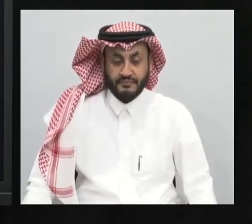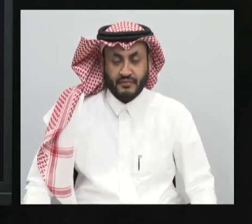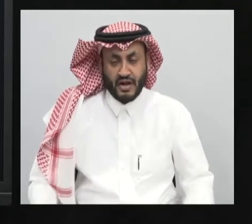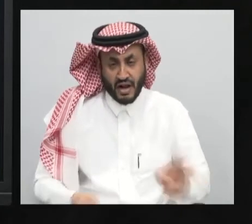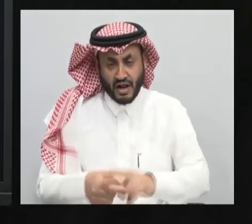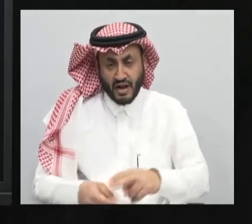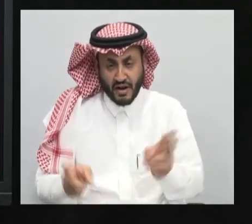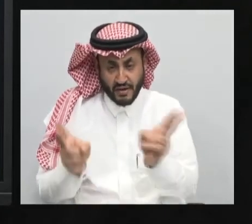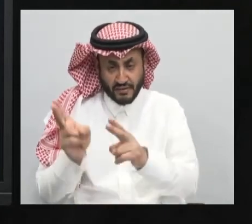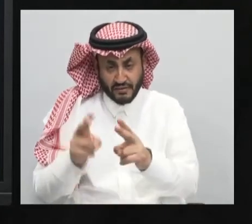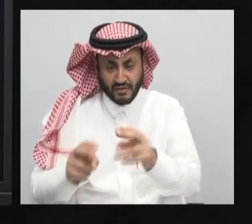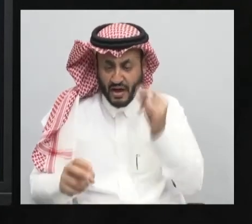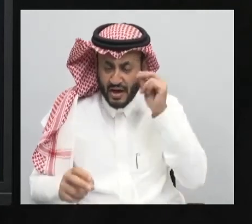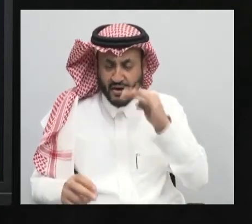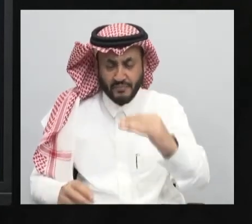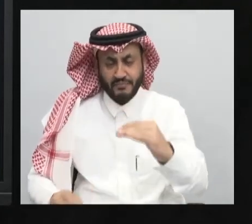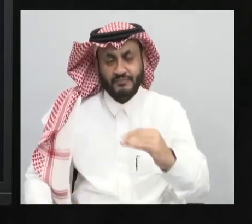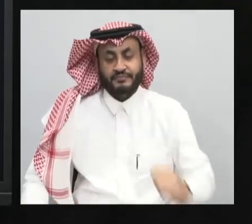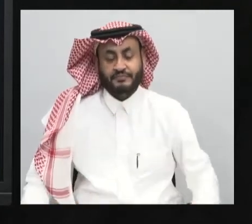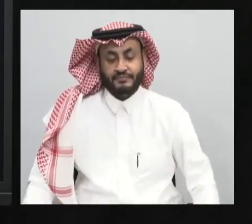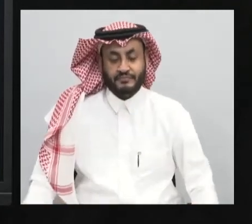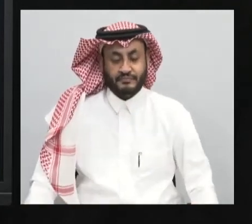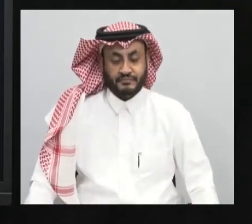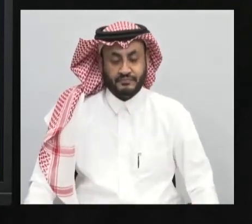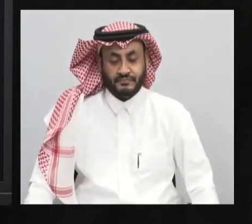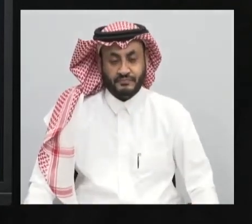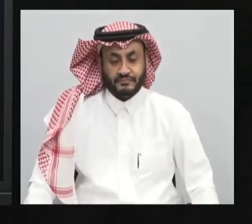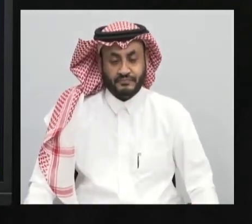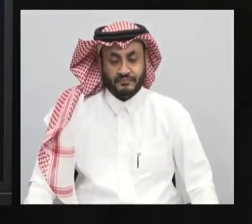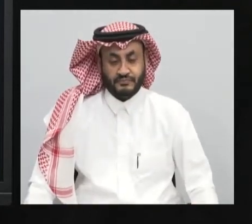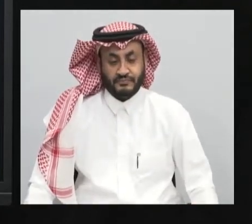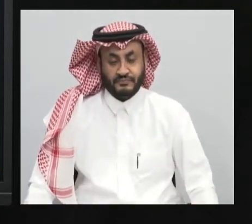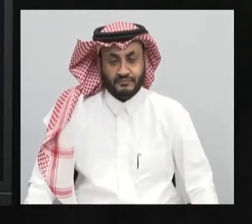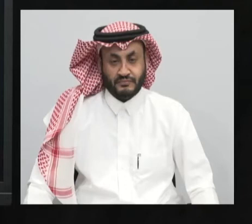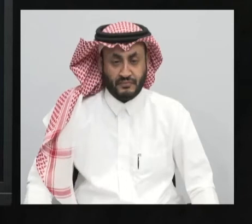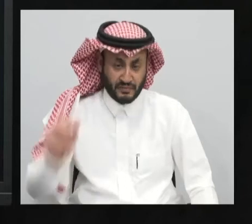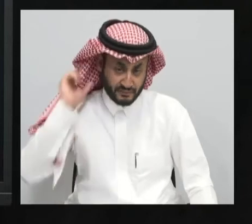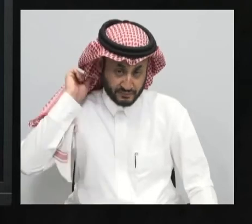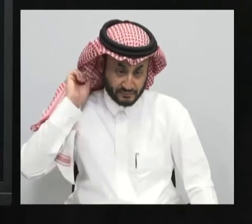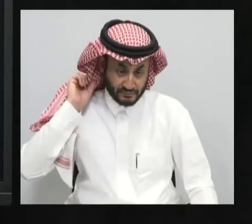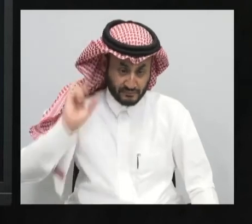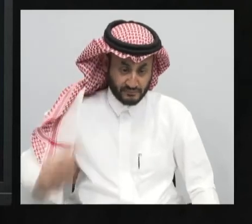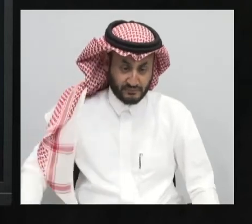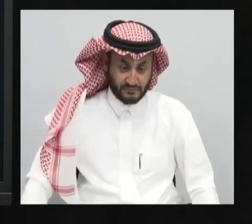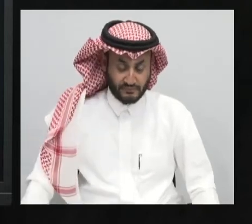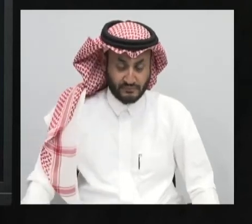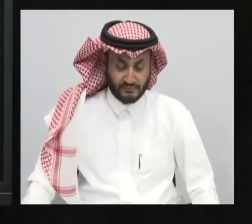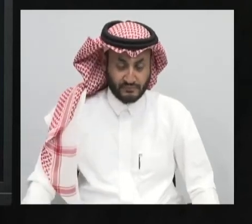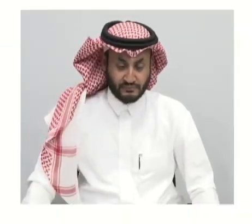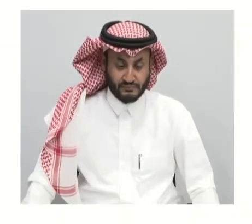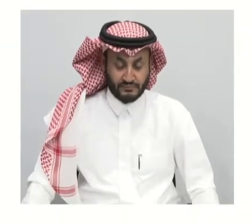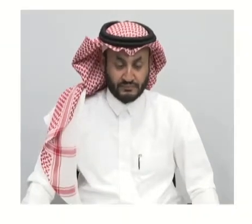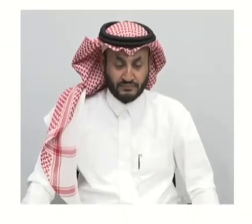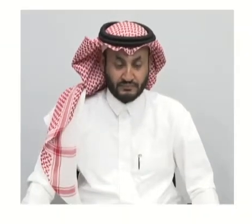again, and we will try to, we will check the answers, we will check the numbers we have put